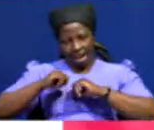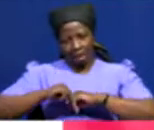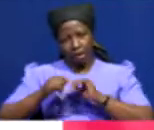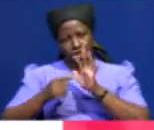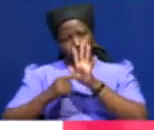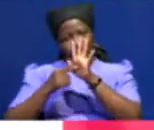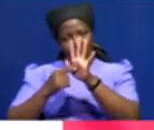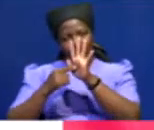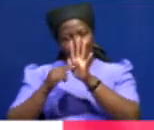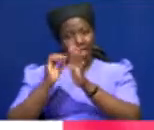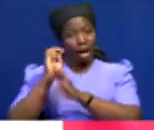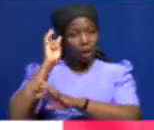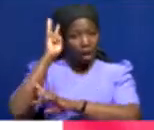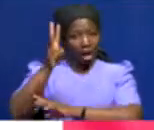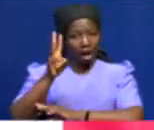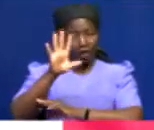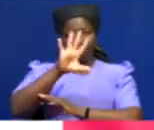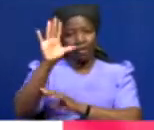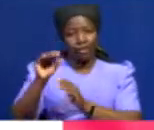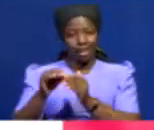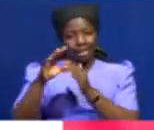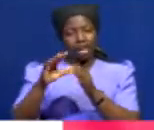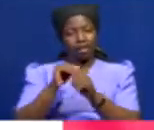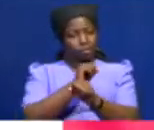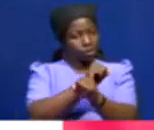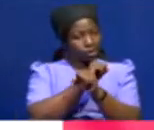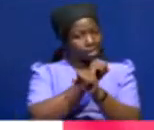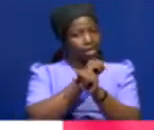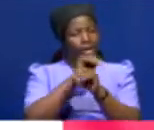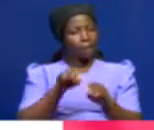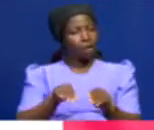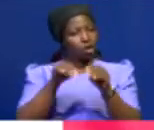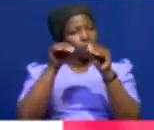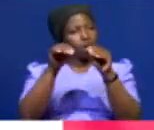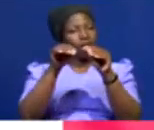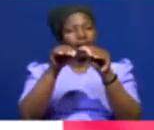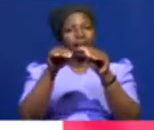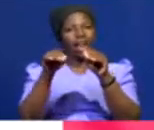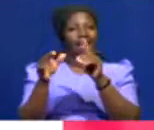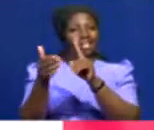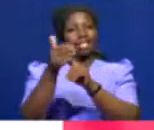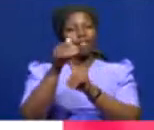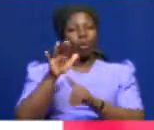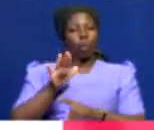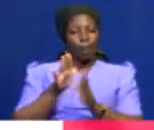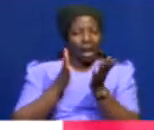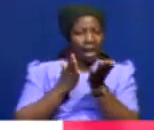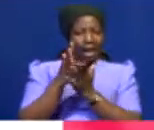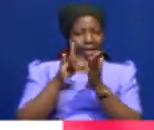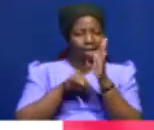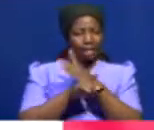to protect, to promote, and fulfill women's rights on the continent.